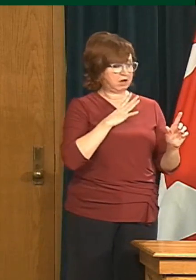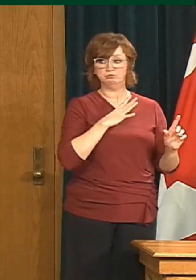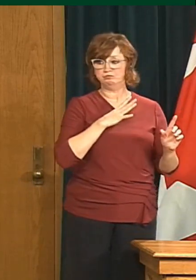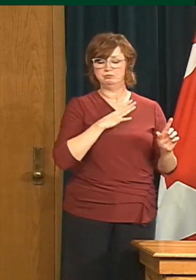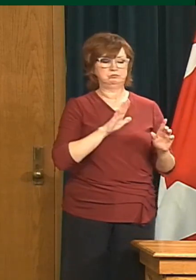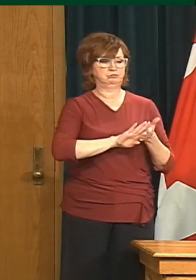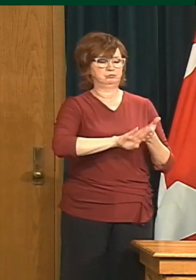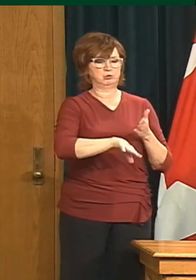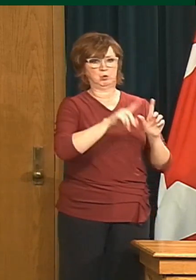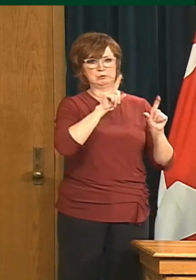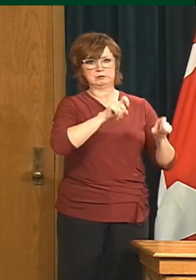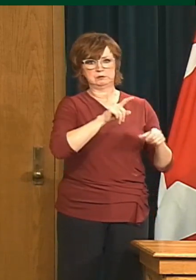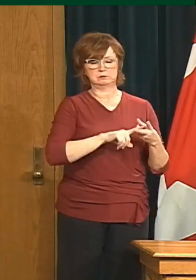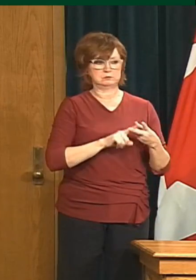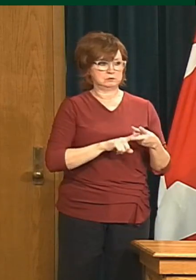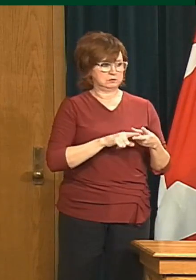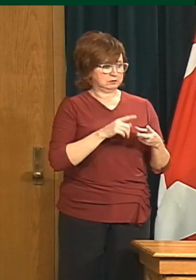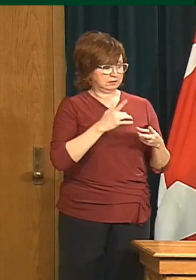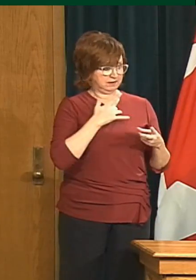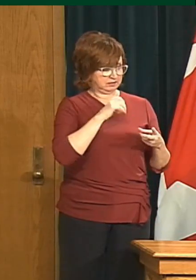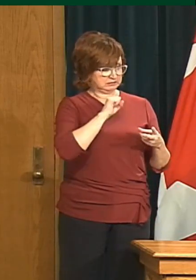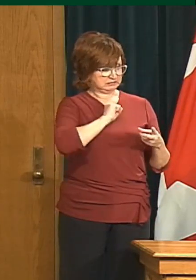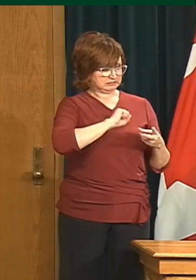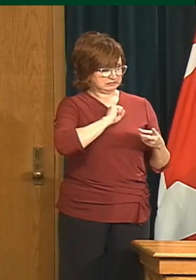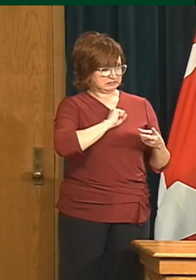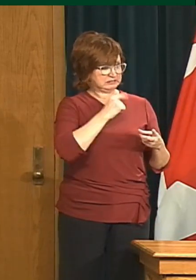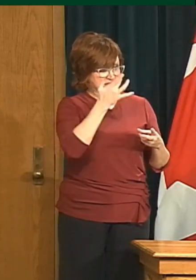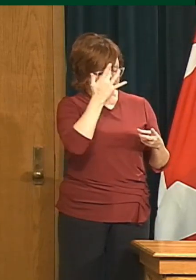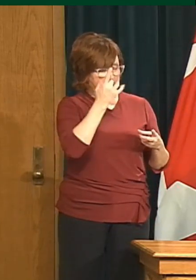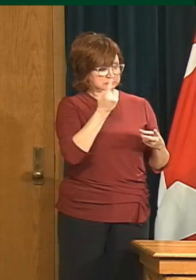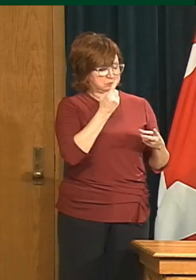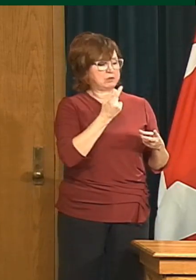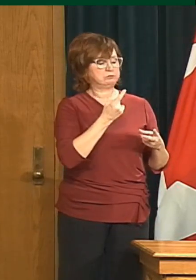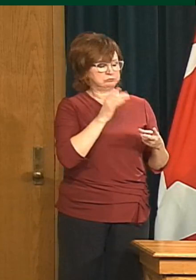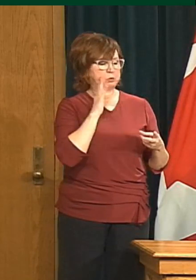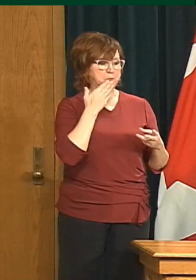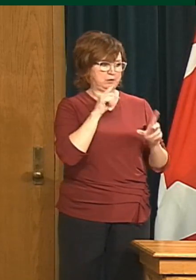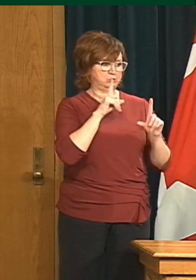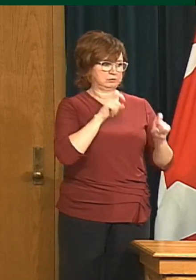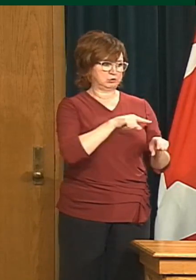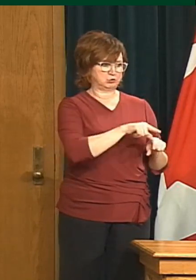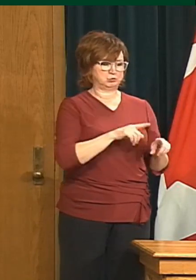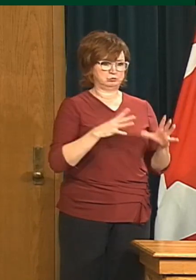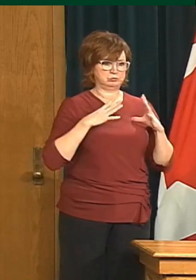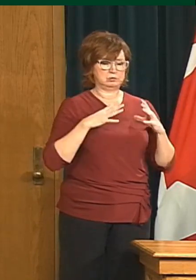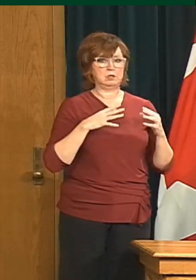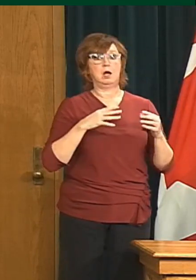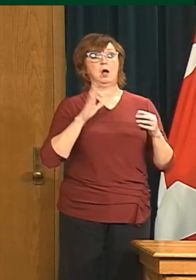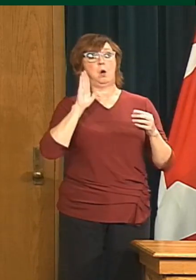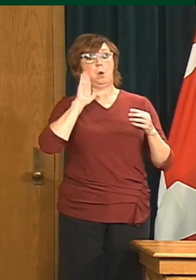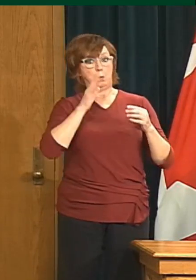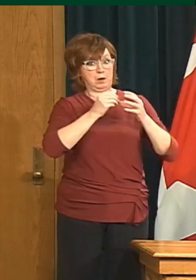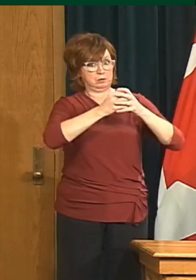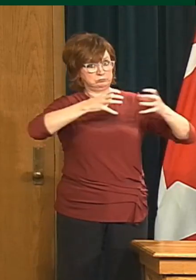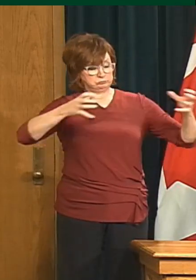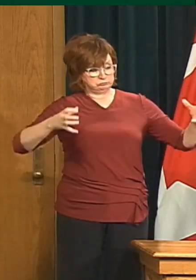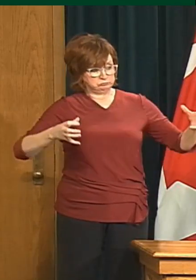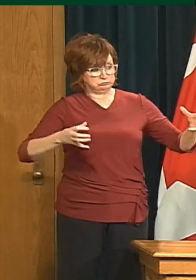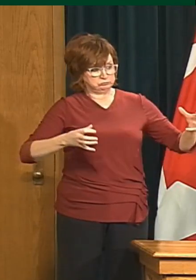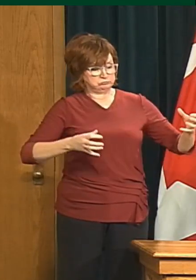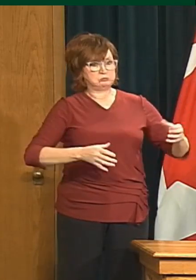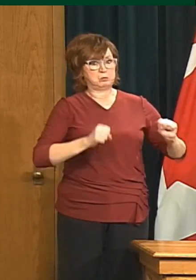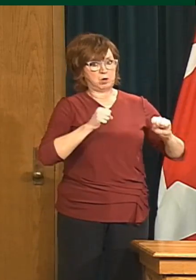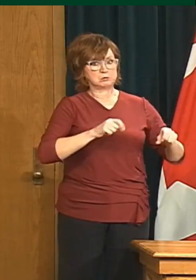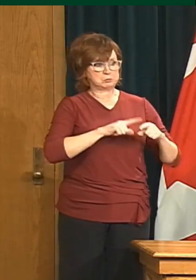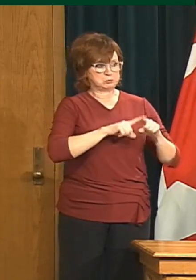people with aggressive contact tracing. We will be testing and expanding our testing options in the province, and we are considering what it looks